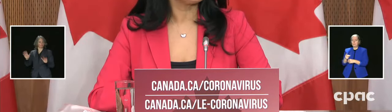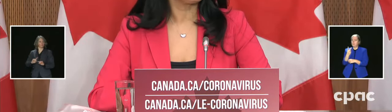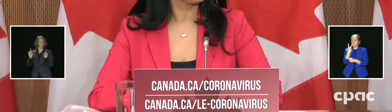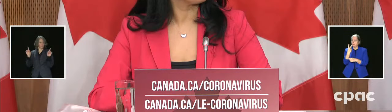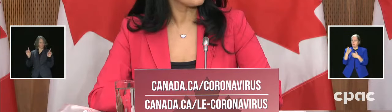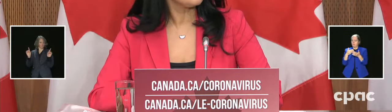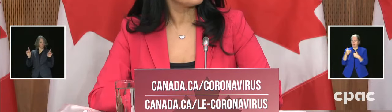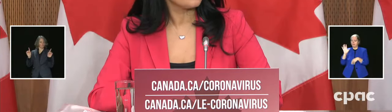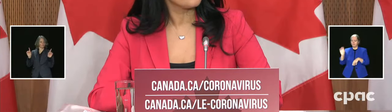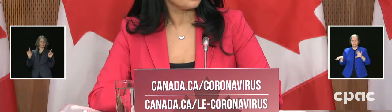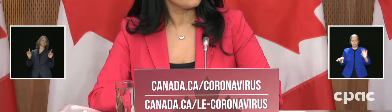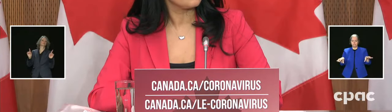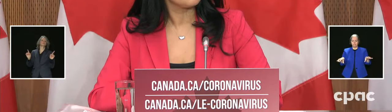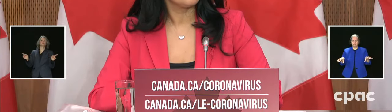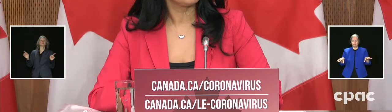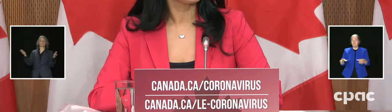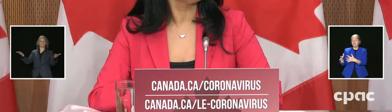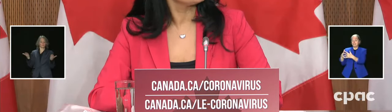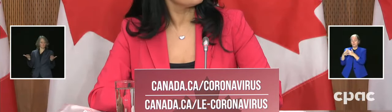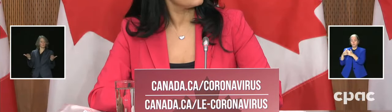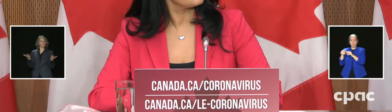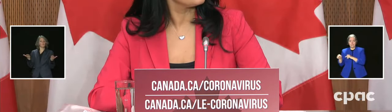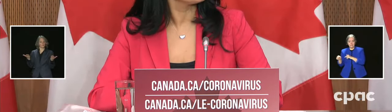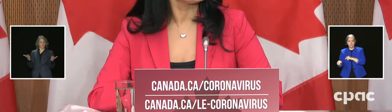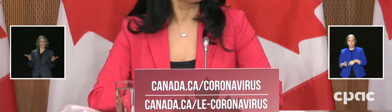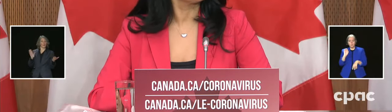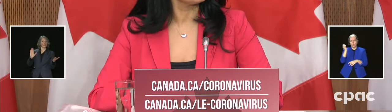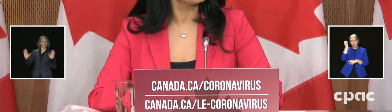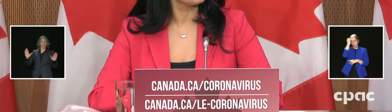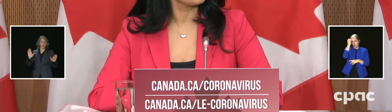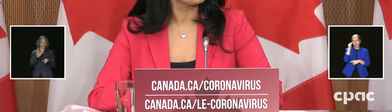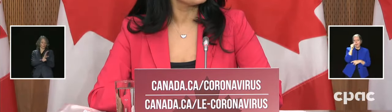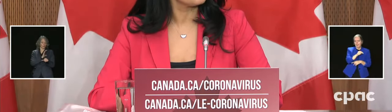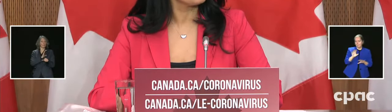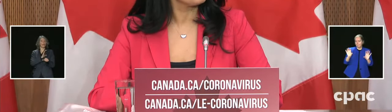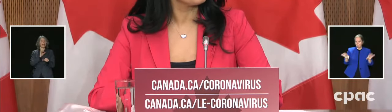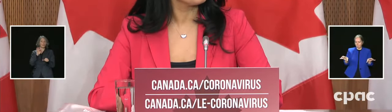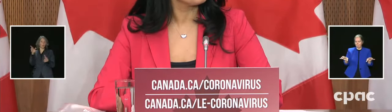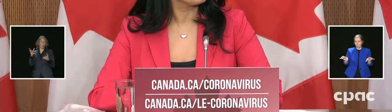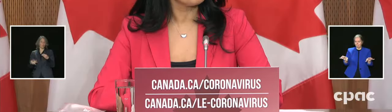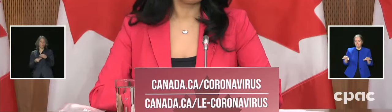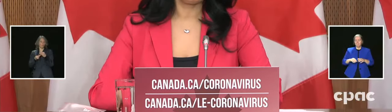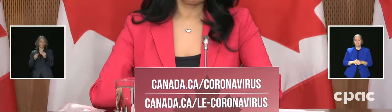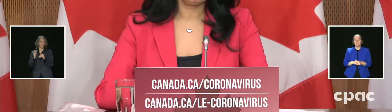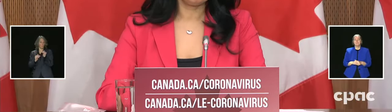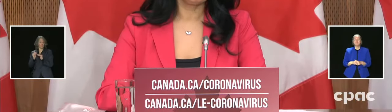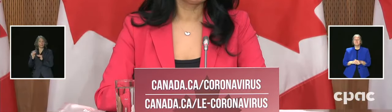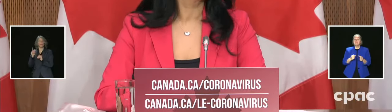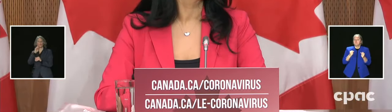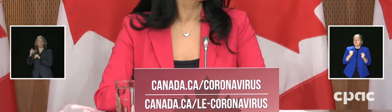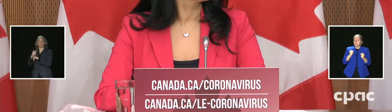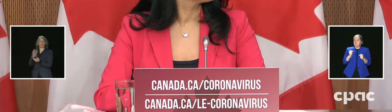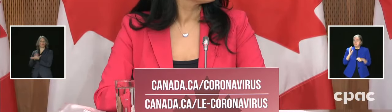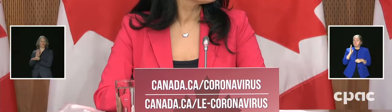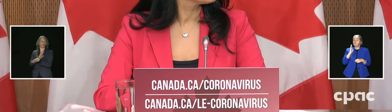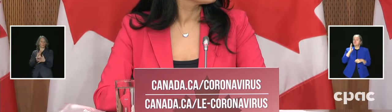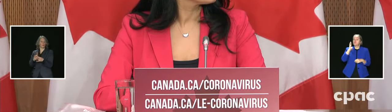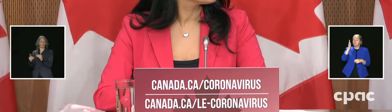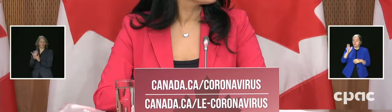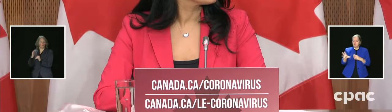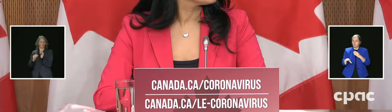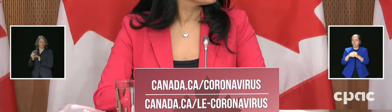and then they can come back into Health Canada with additional data if they want to add sites to that authorization. And when it comes to, I know